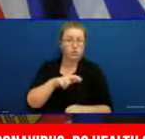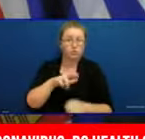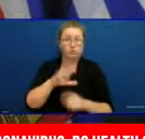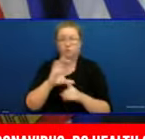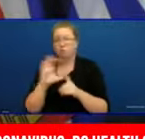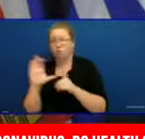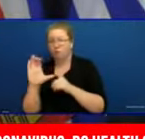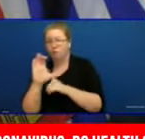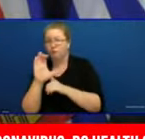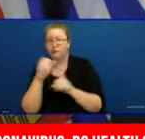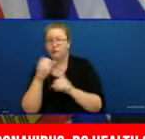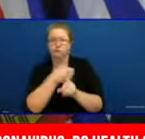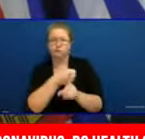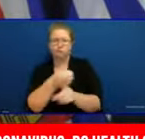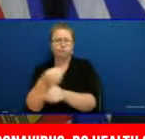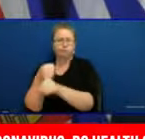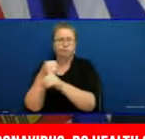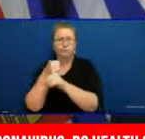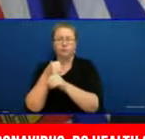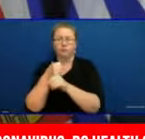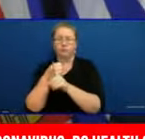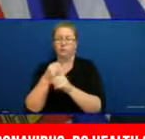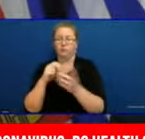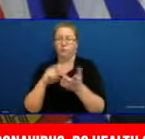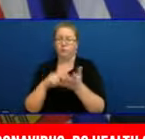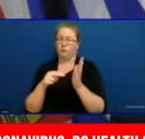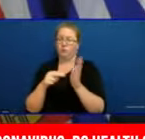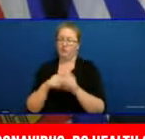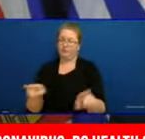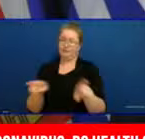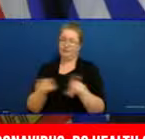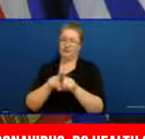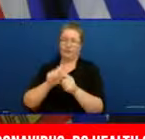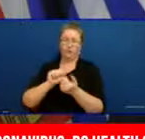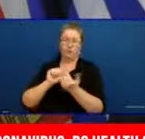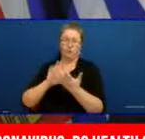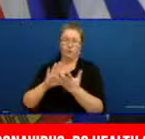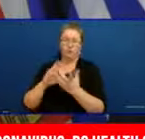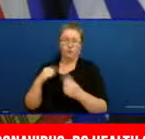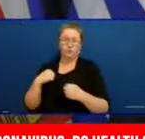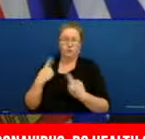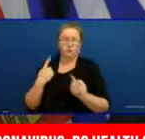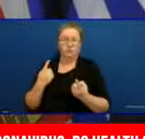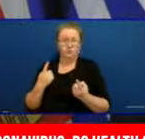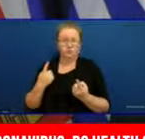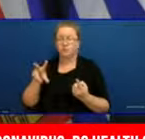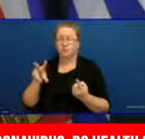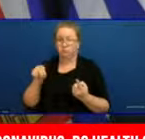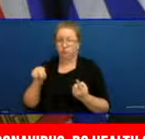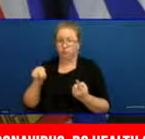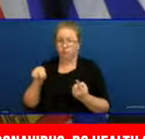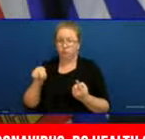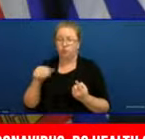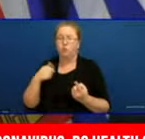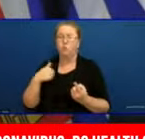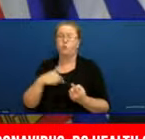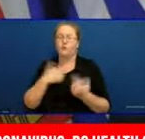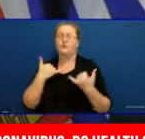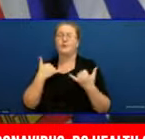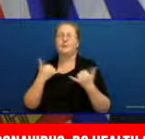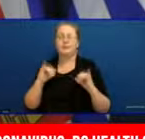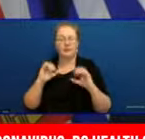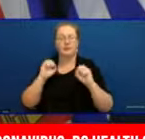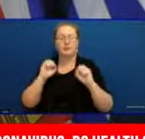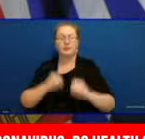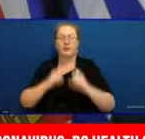sometimes in a cultural sense, that we can't do it in new ways this year that are equally moving and significant. But what we